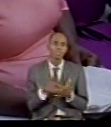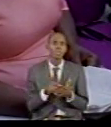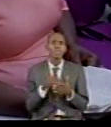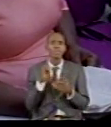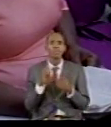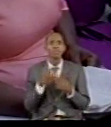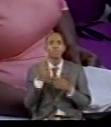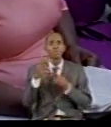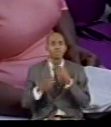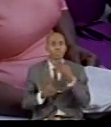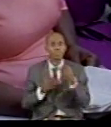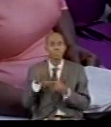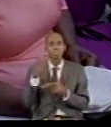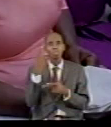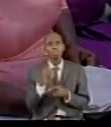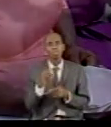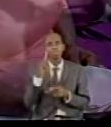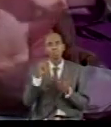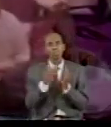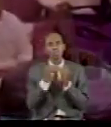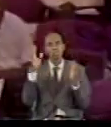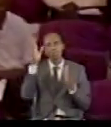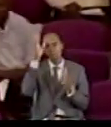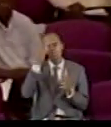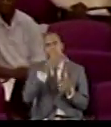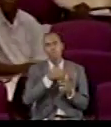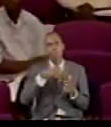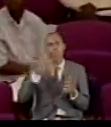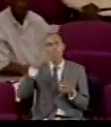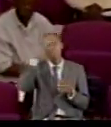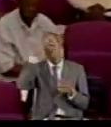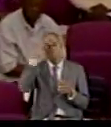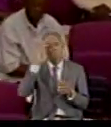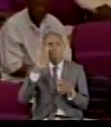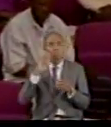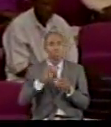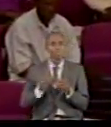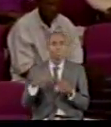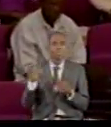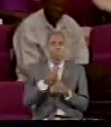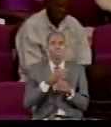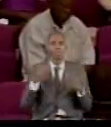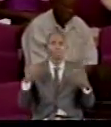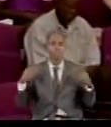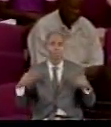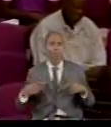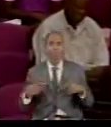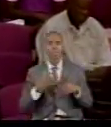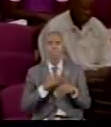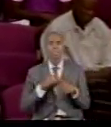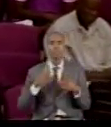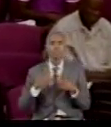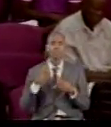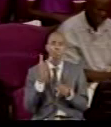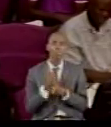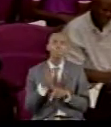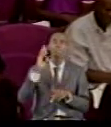the fatherless and widows in their affliction, and to keep